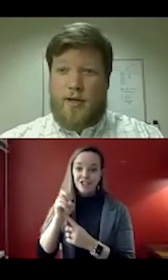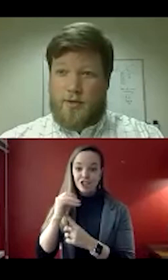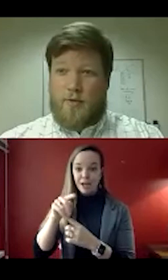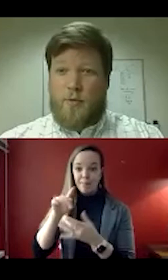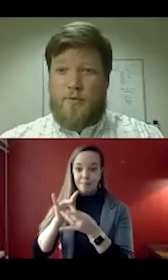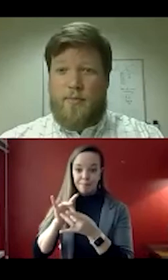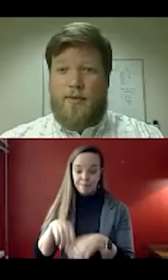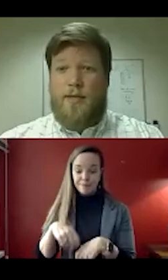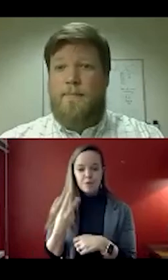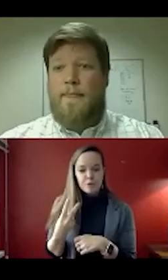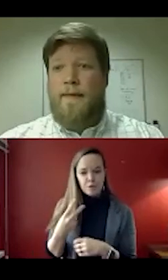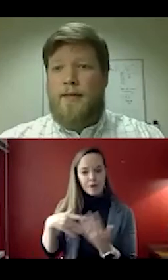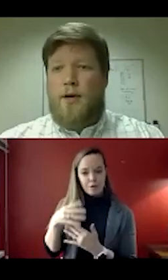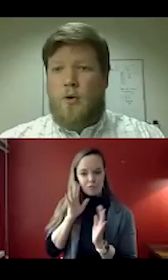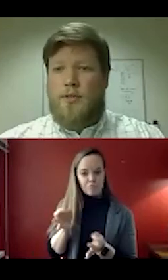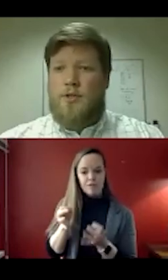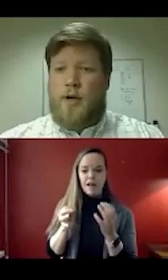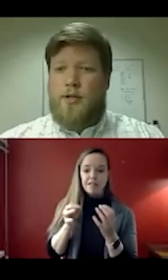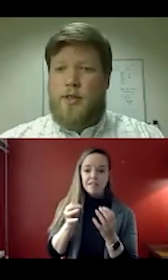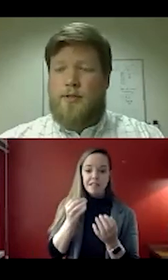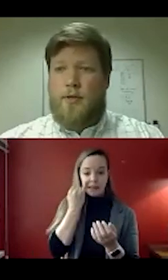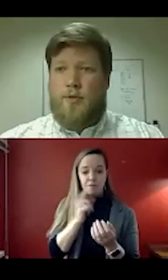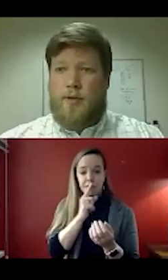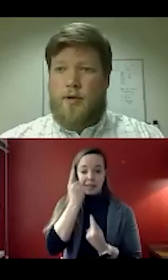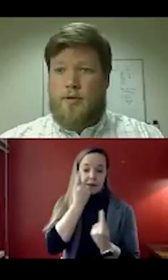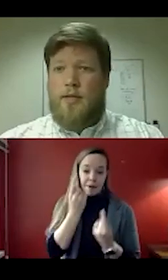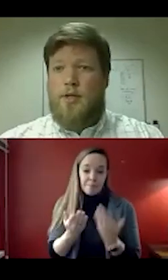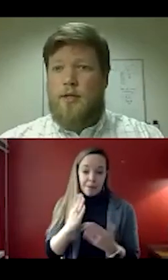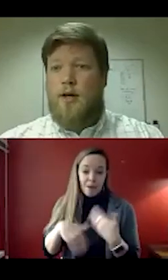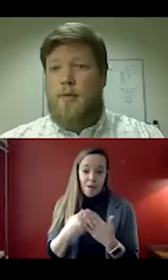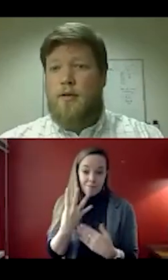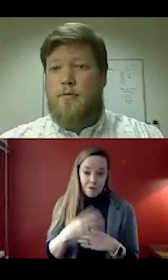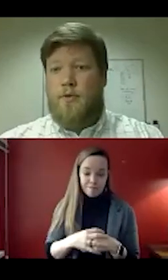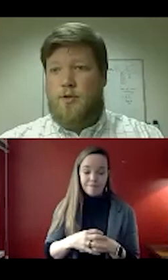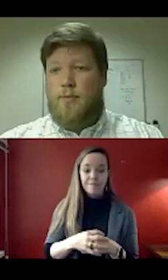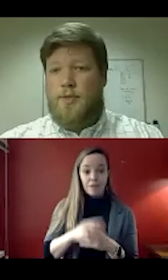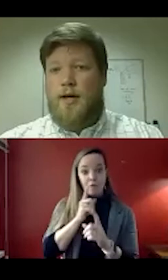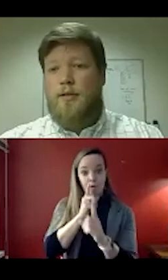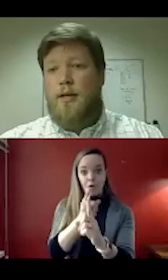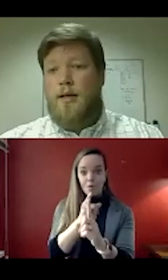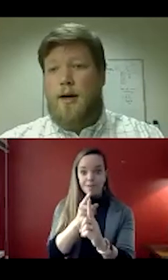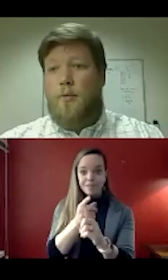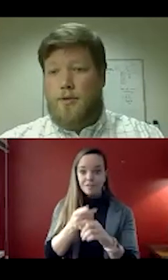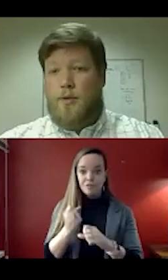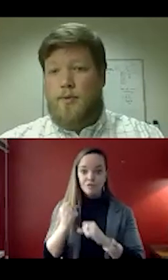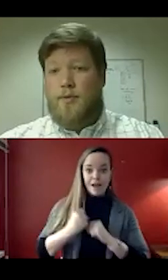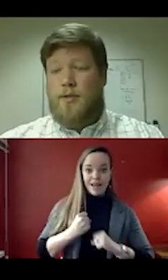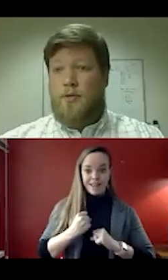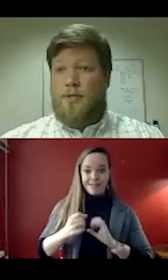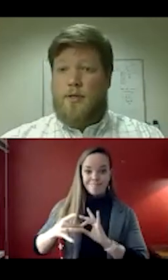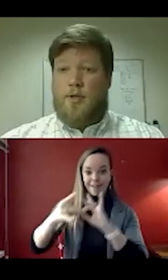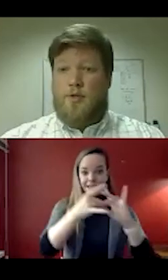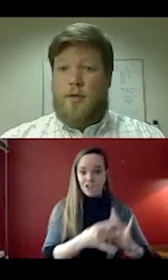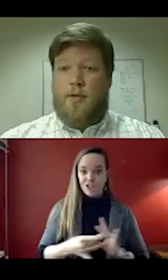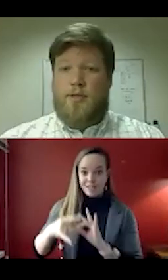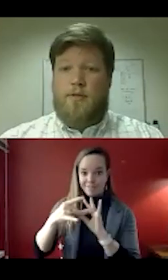about the others, all 4 of them might be. And the goal is to strengthen social network cohesion among first-term personnel. We also want to be able to use